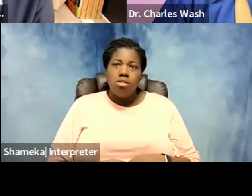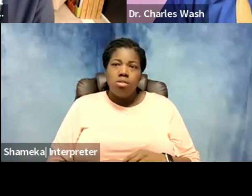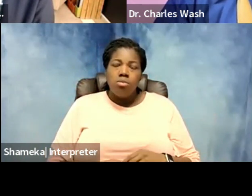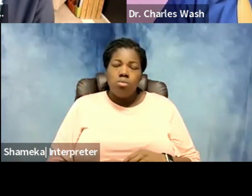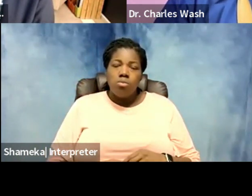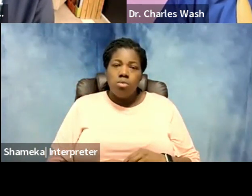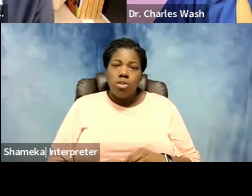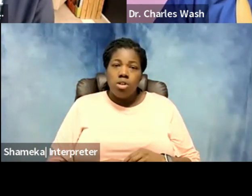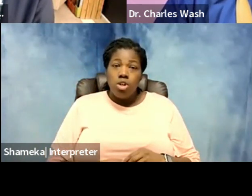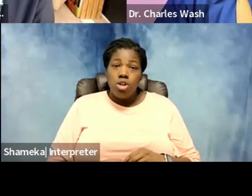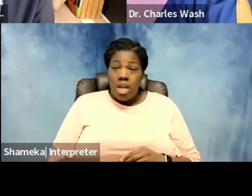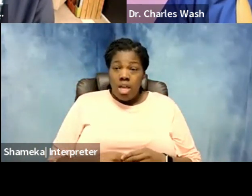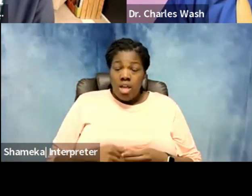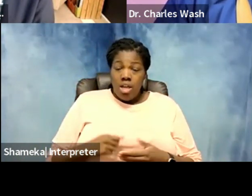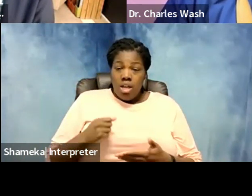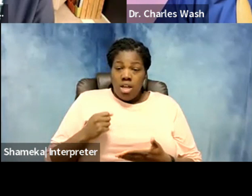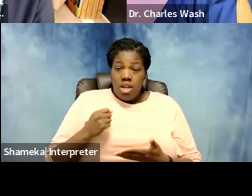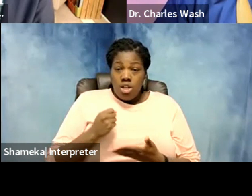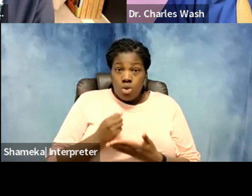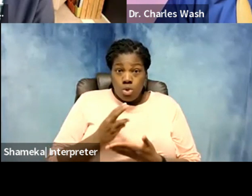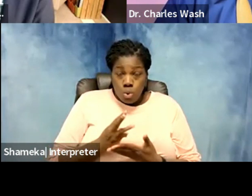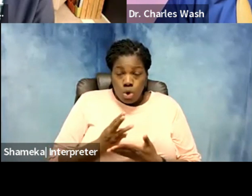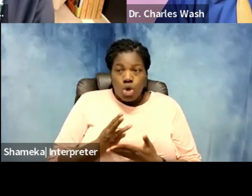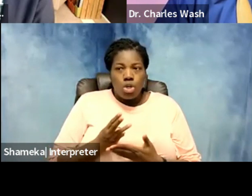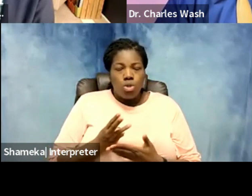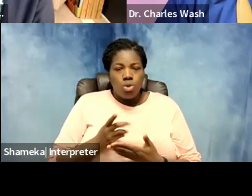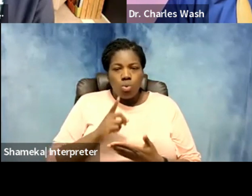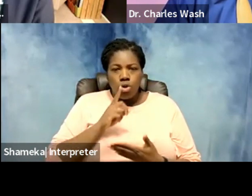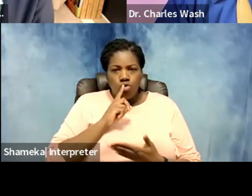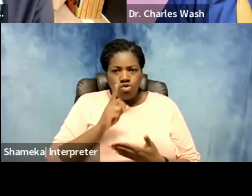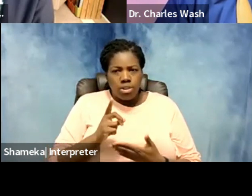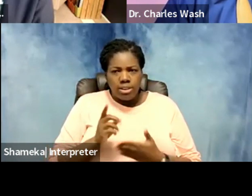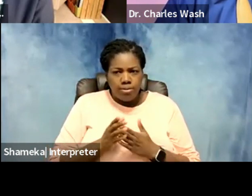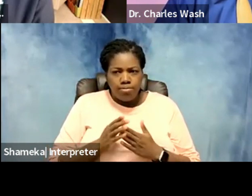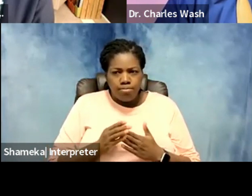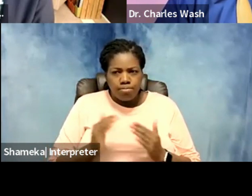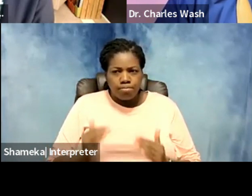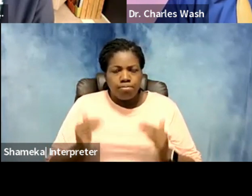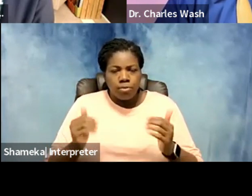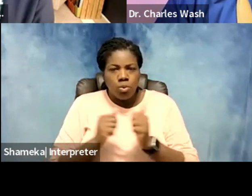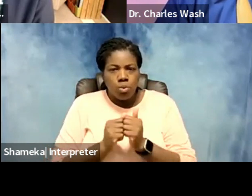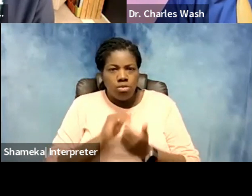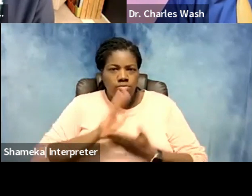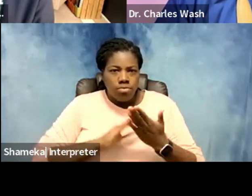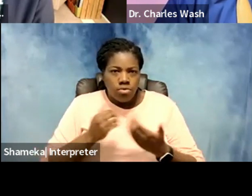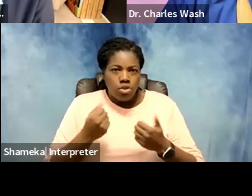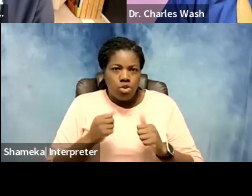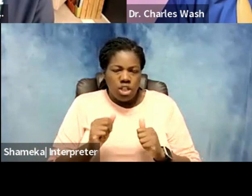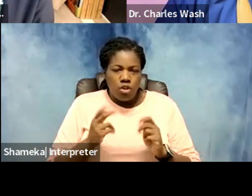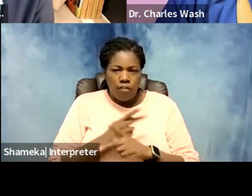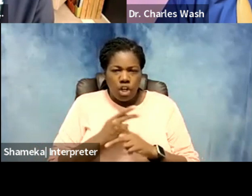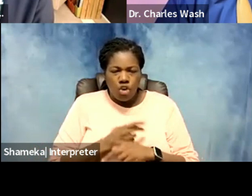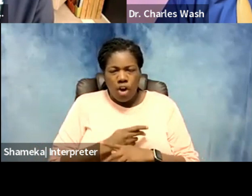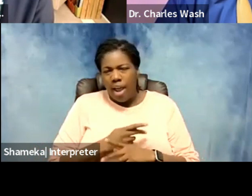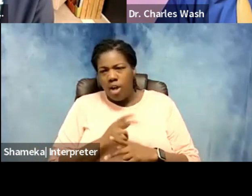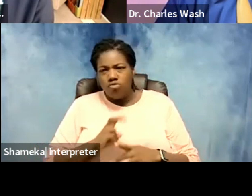as social workers, we thrive on face-to-face engagement with families. So having to really learn how to navigate the virtual world